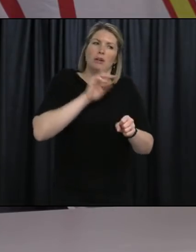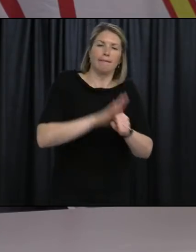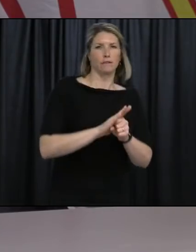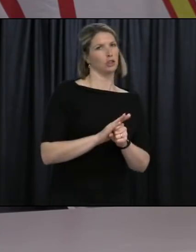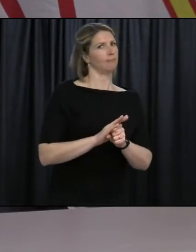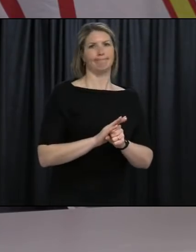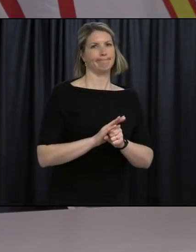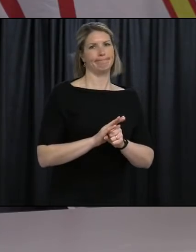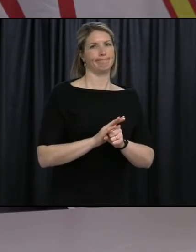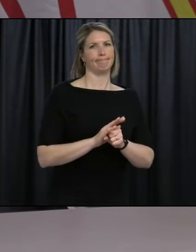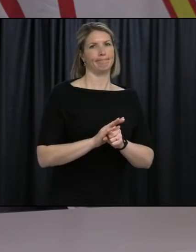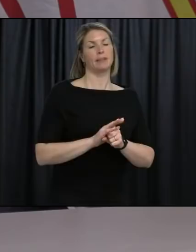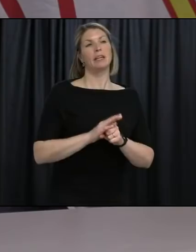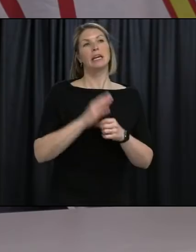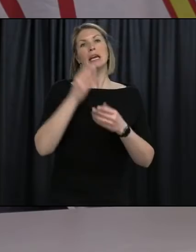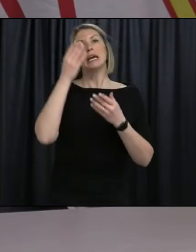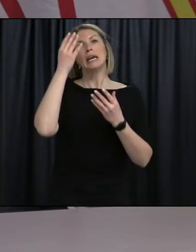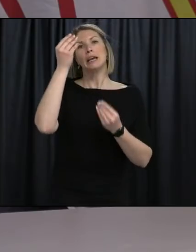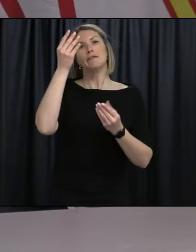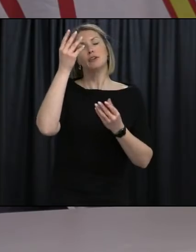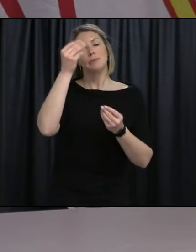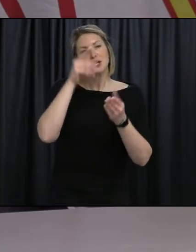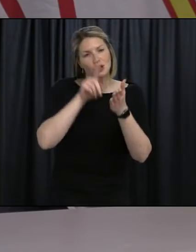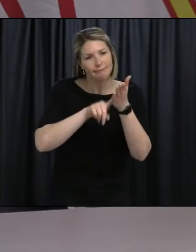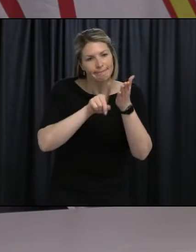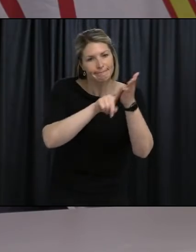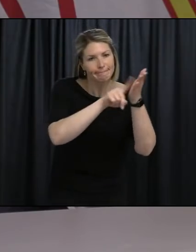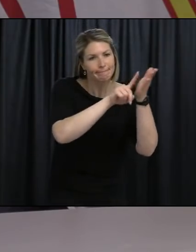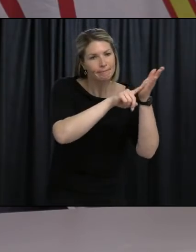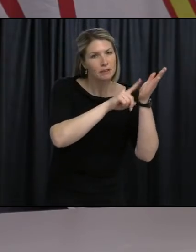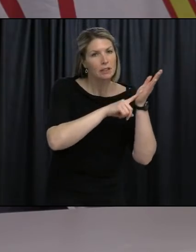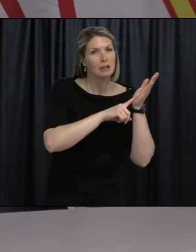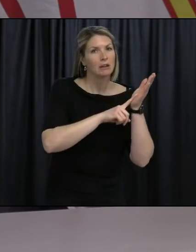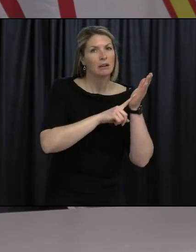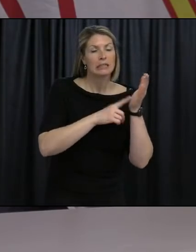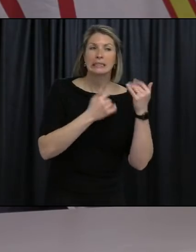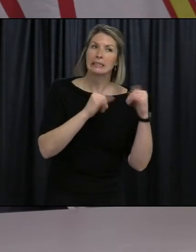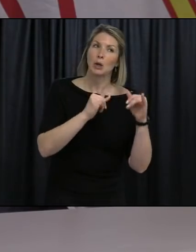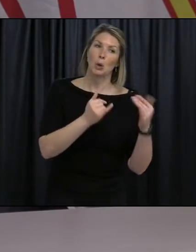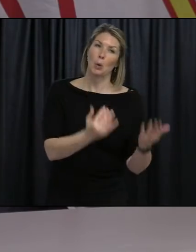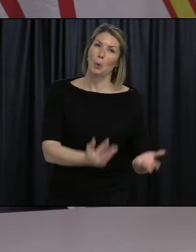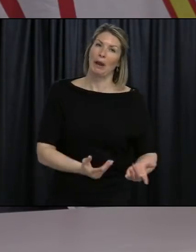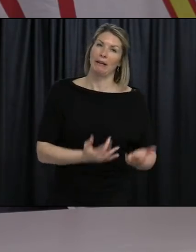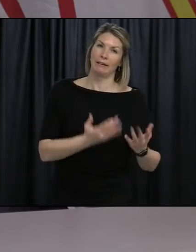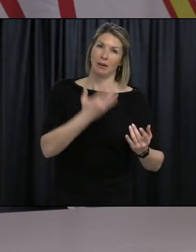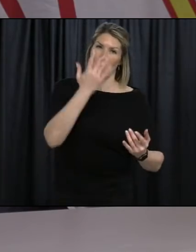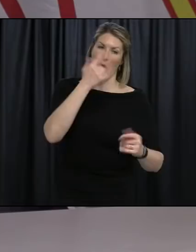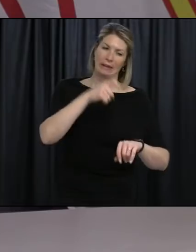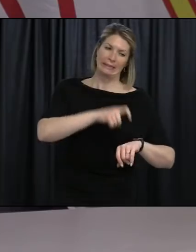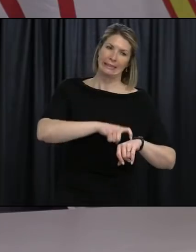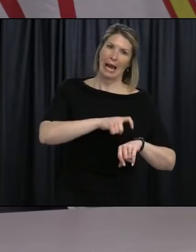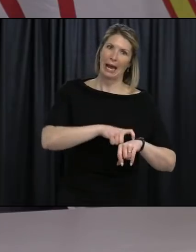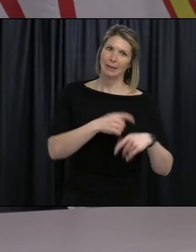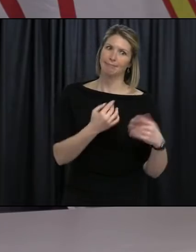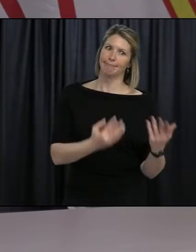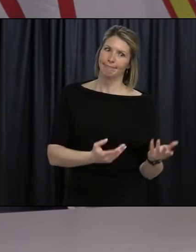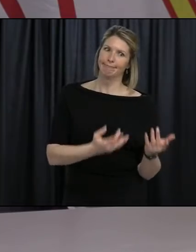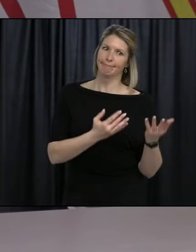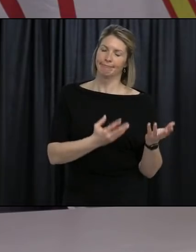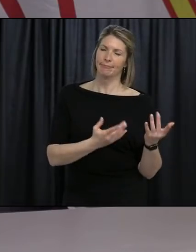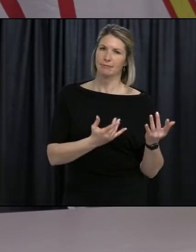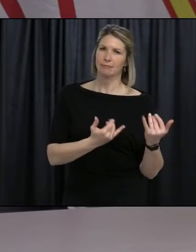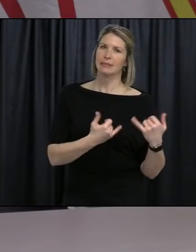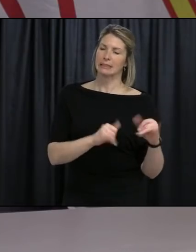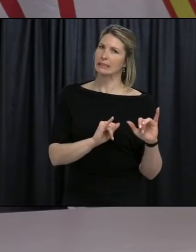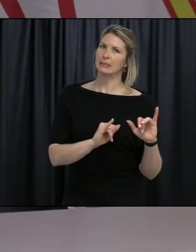the data out there right now is there's just not a lot of it, and I don't think any of it, unfortunately, is definitive at